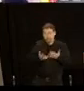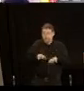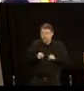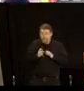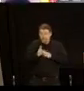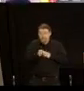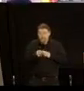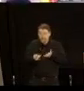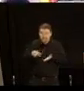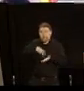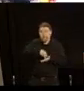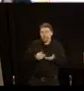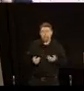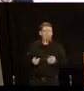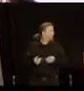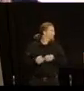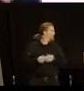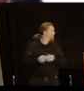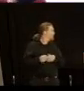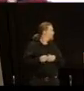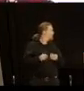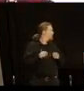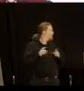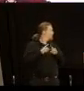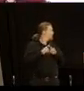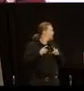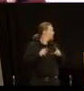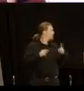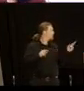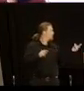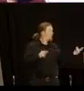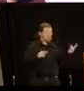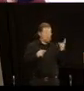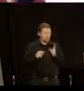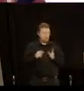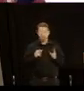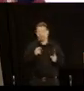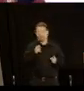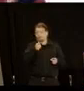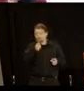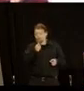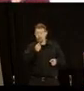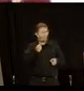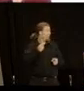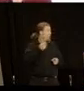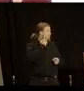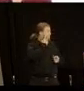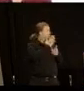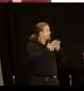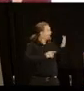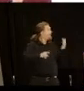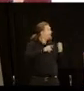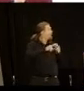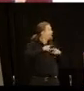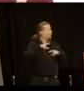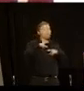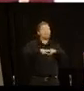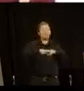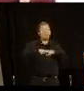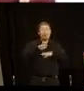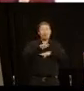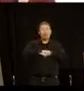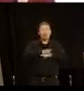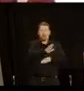what you all have is you can come up to the podium and talk, or you have mics, and I see a couple of you sat on your mics.